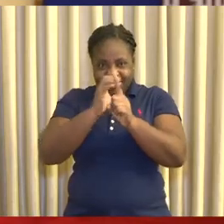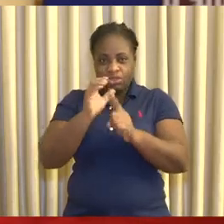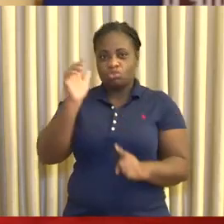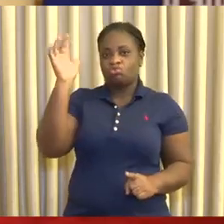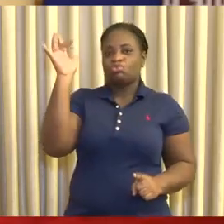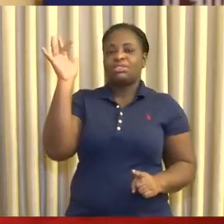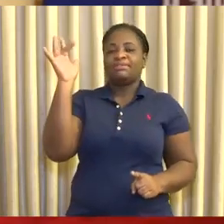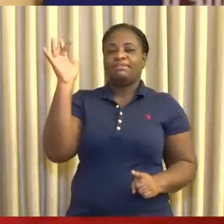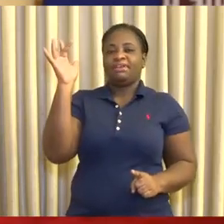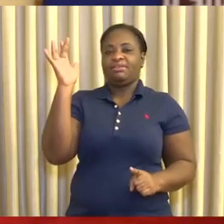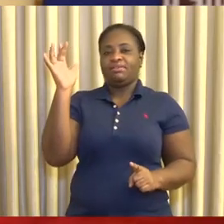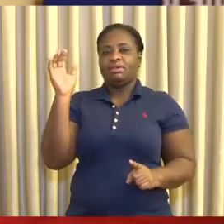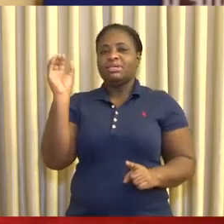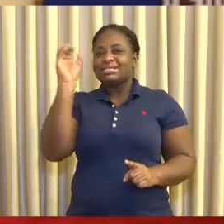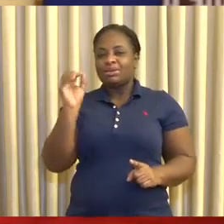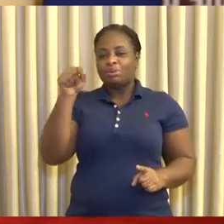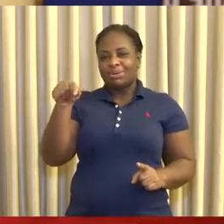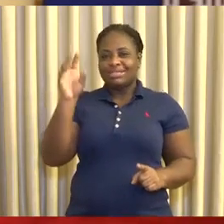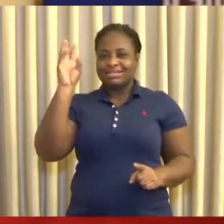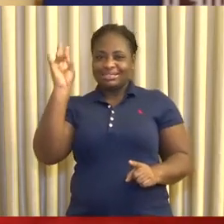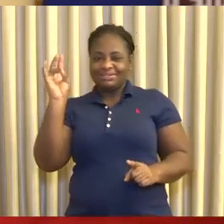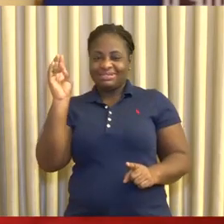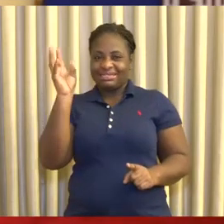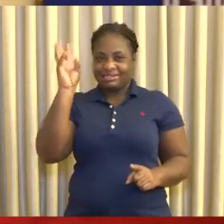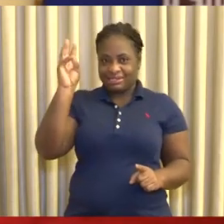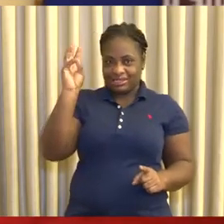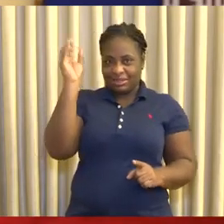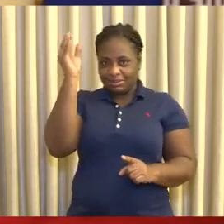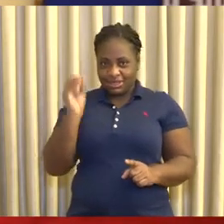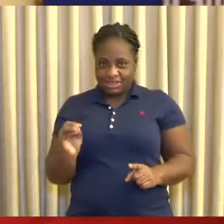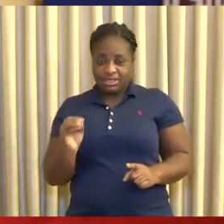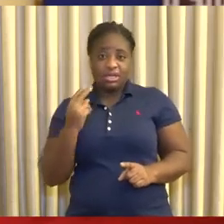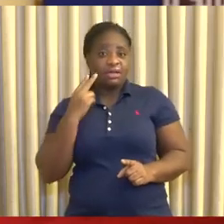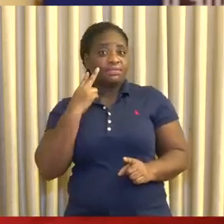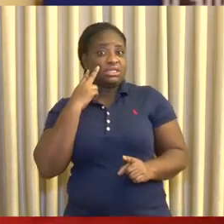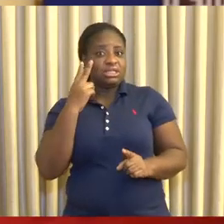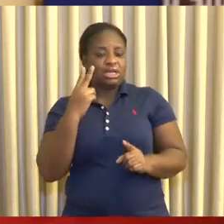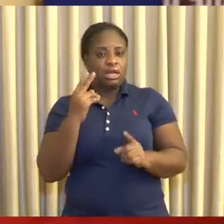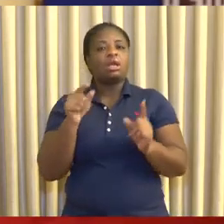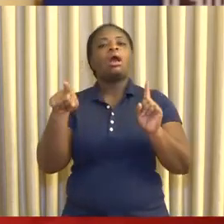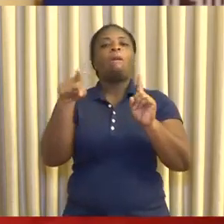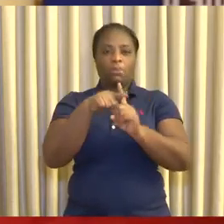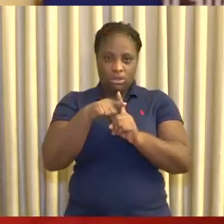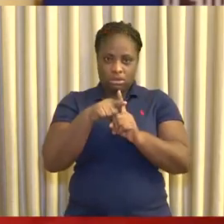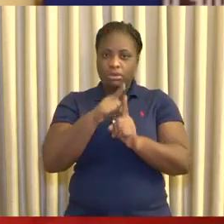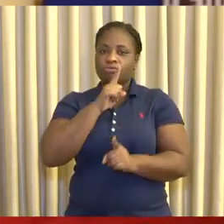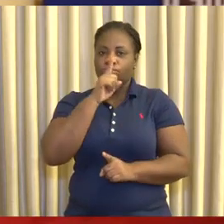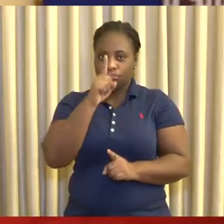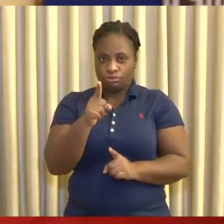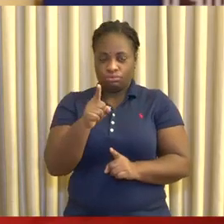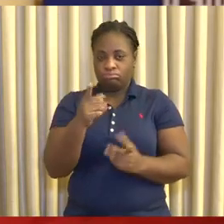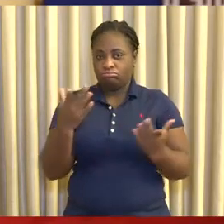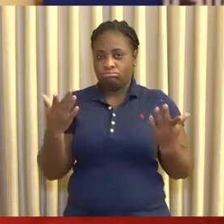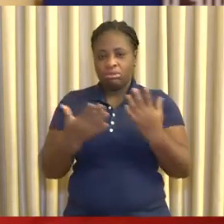25, i.e. 0.76 percent, have been found to be positive. In total,